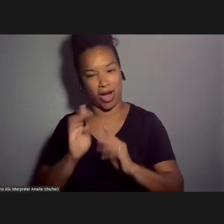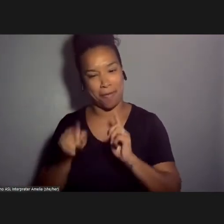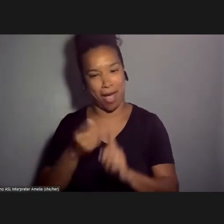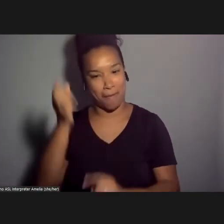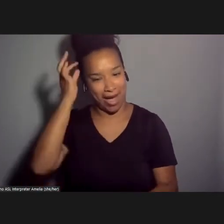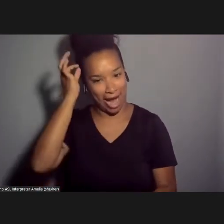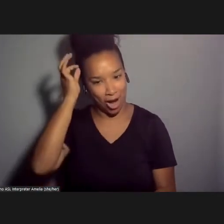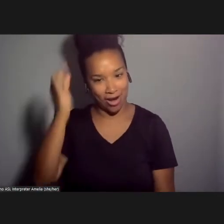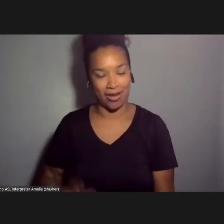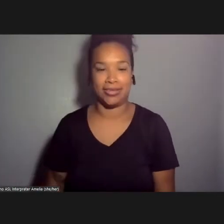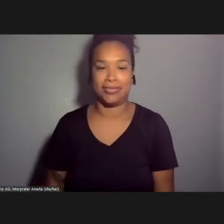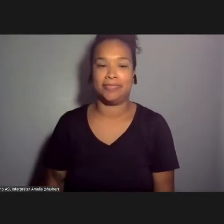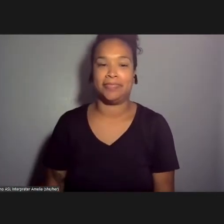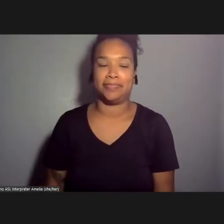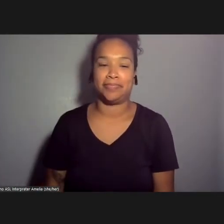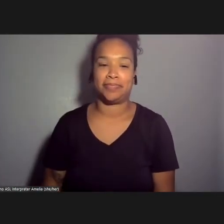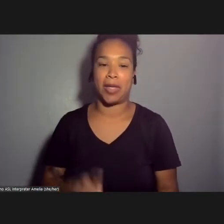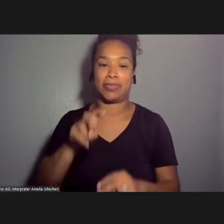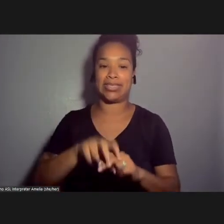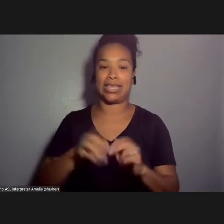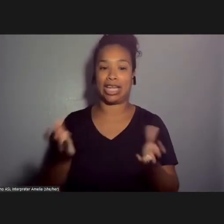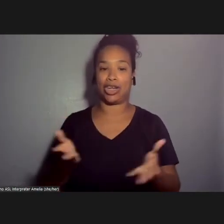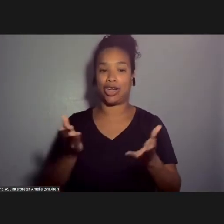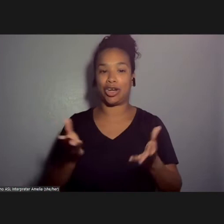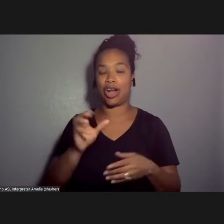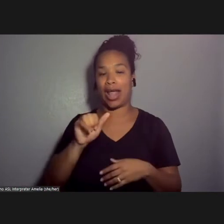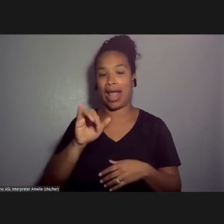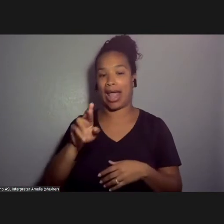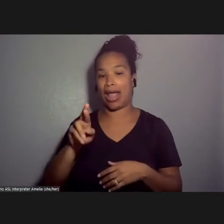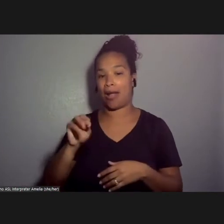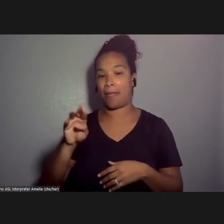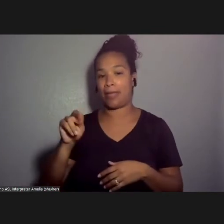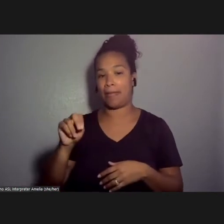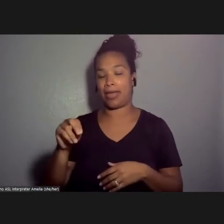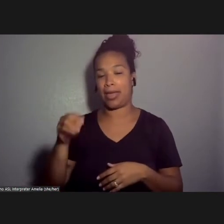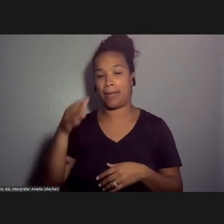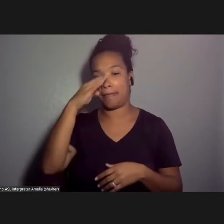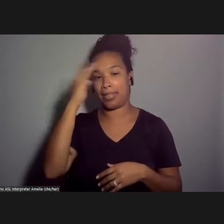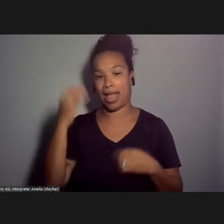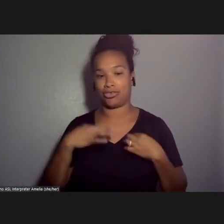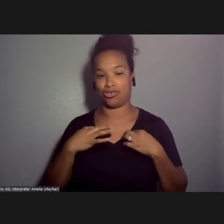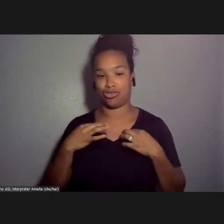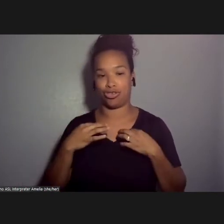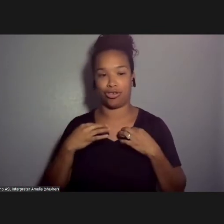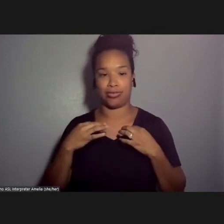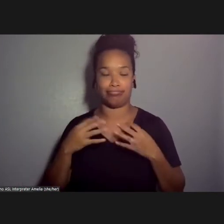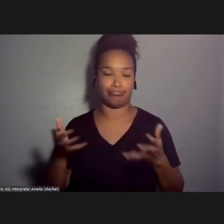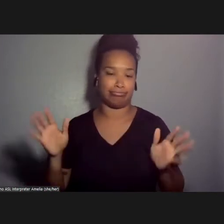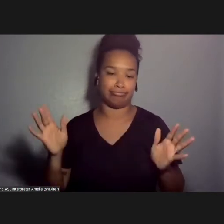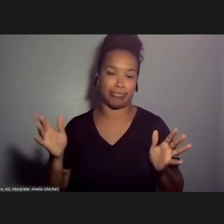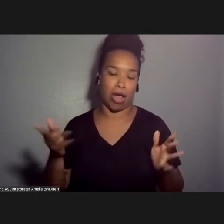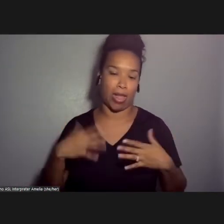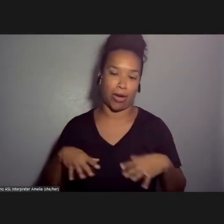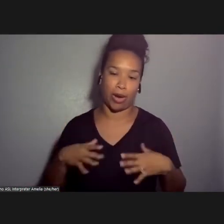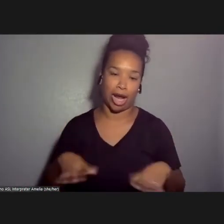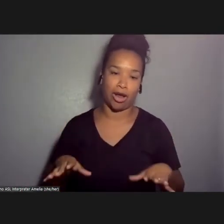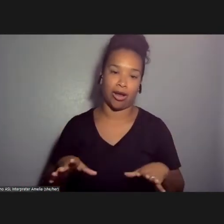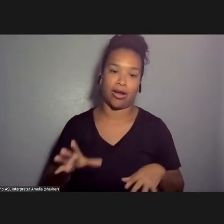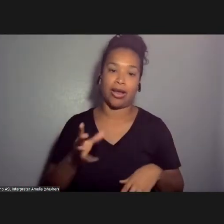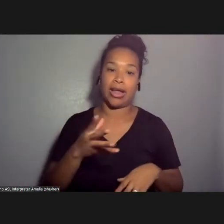And I'm sitting here in this Airbnb in a black t-shirt, just about all I wear. And behind me is a